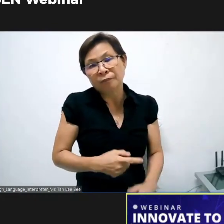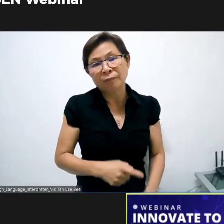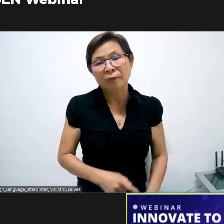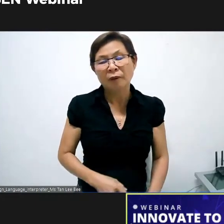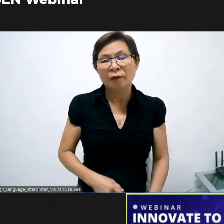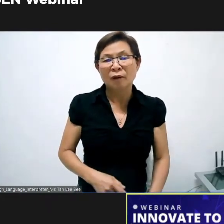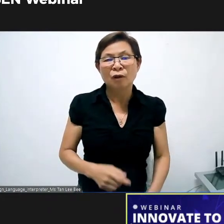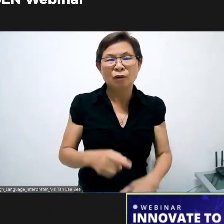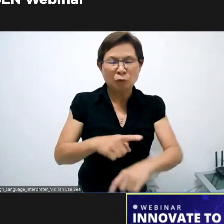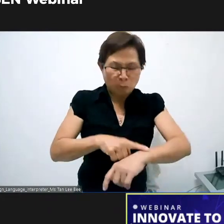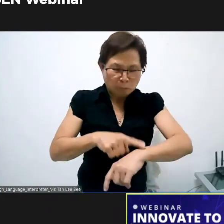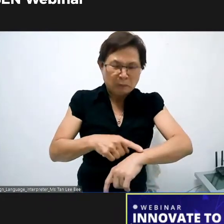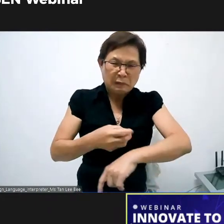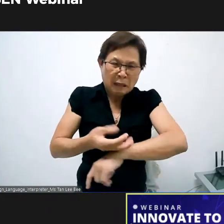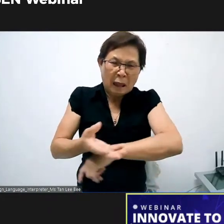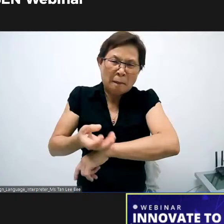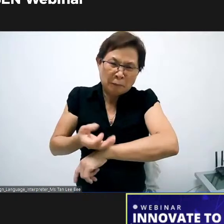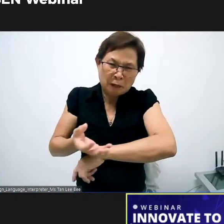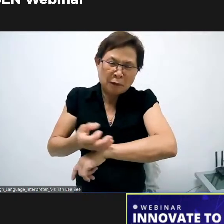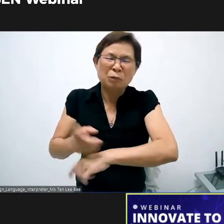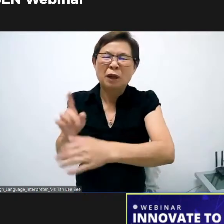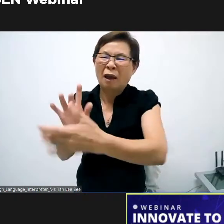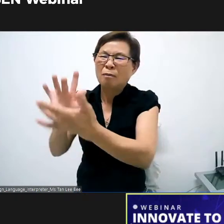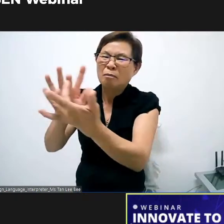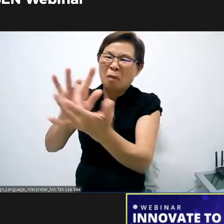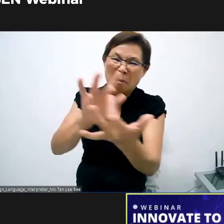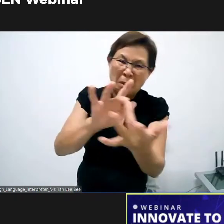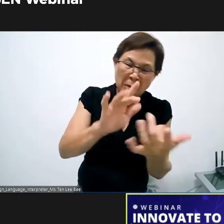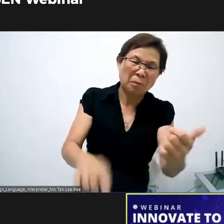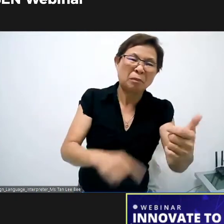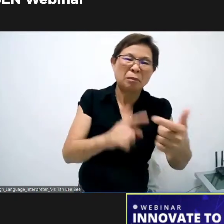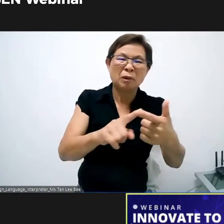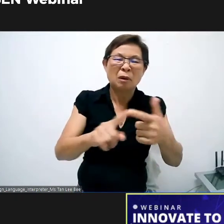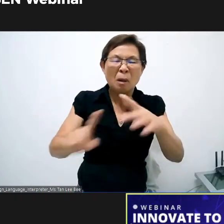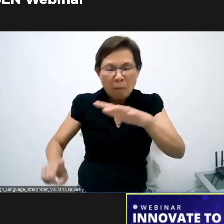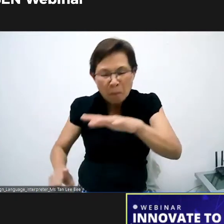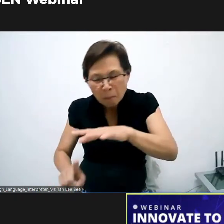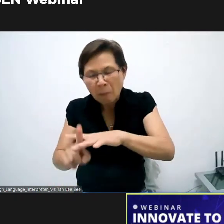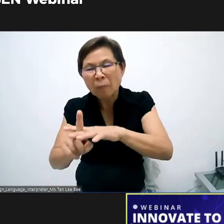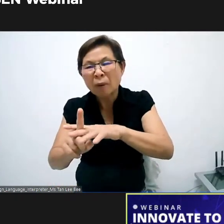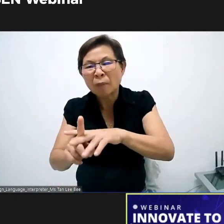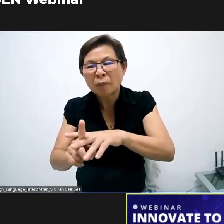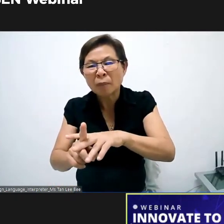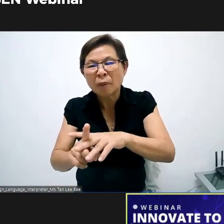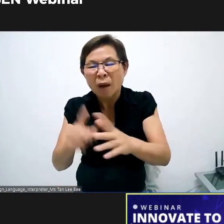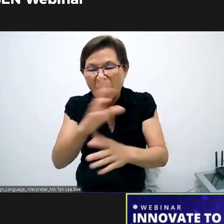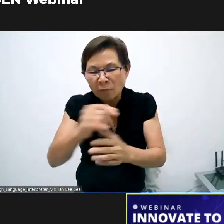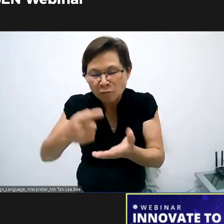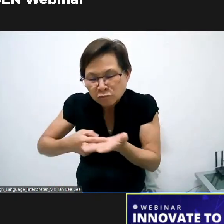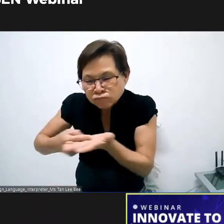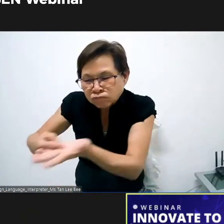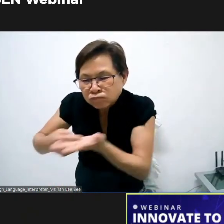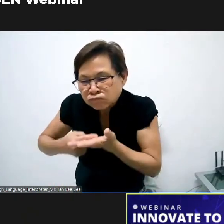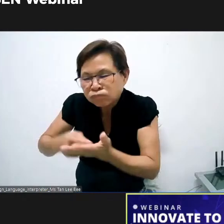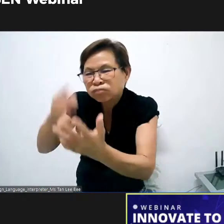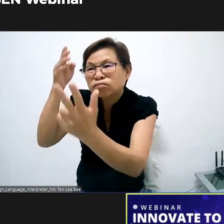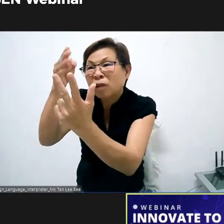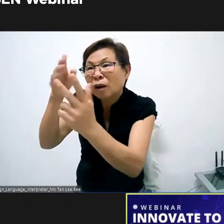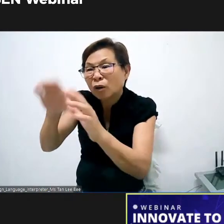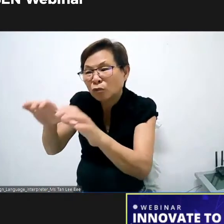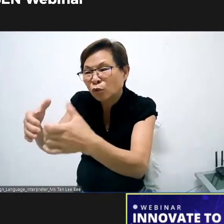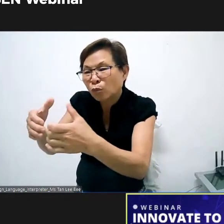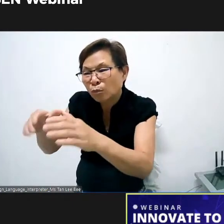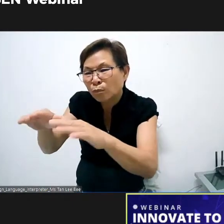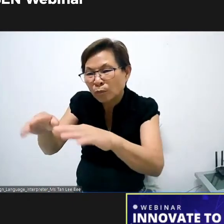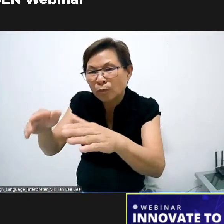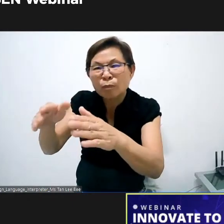time. Okay, we have to engage, we have to come up, we have to discuss with our targeted group of people